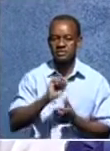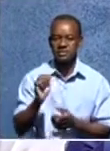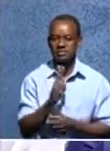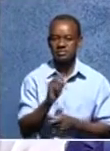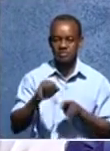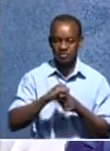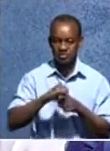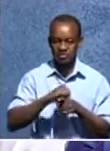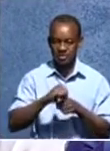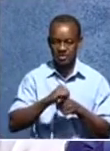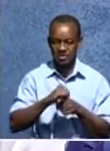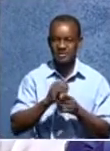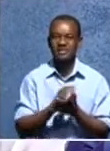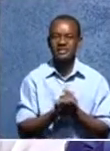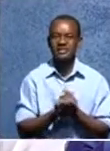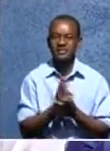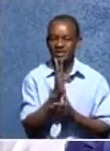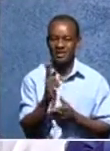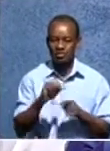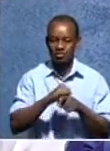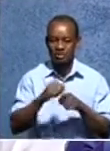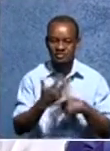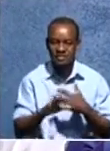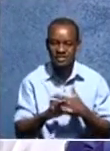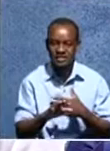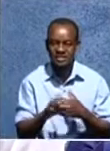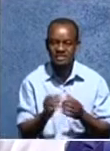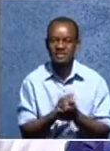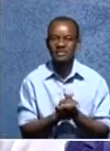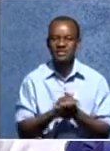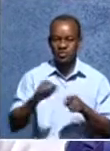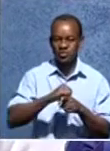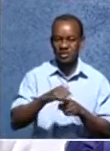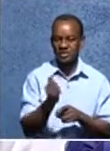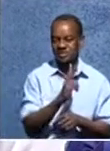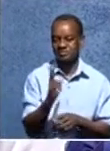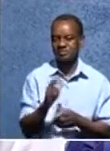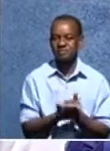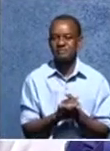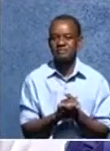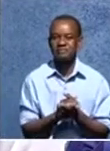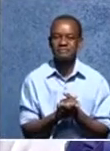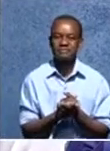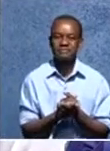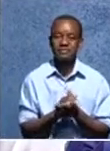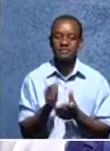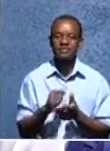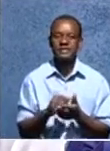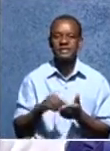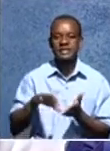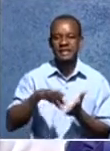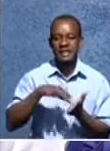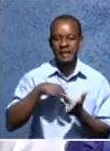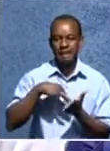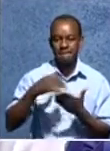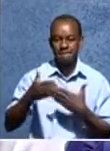course the trainers were trained free of charge. Again, we are saying, coming closer to the Adventure World Travel Market, we